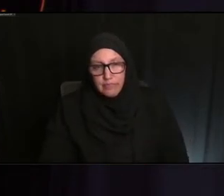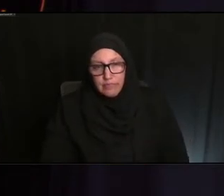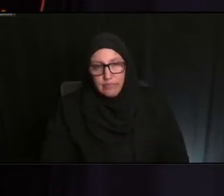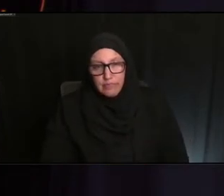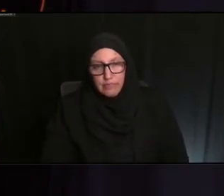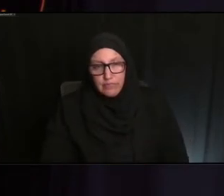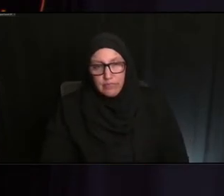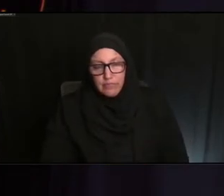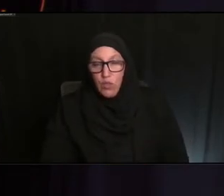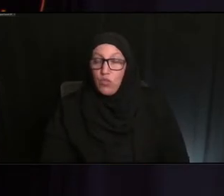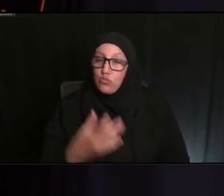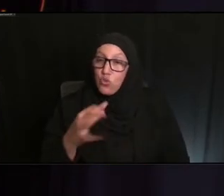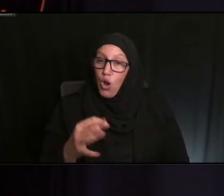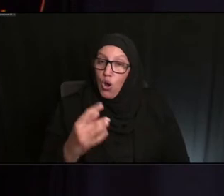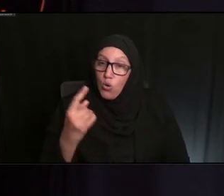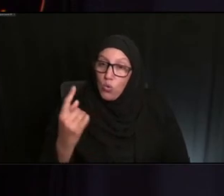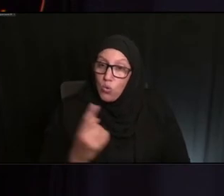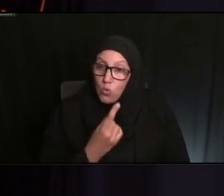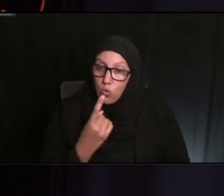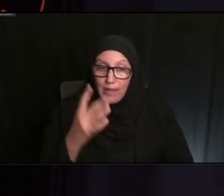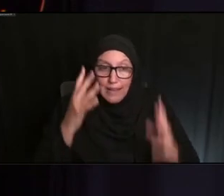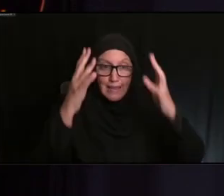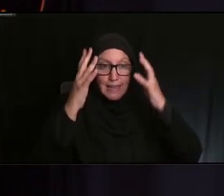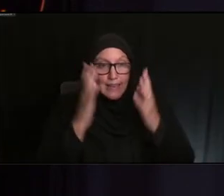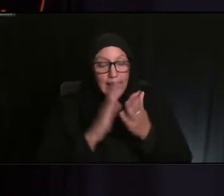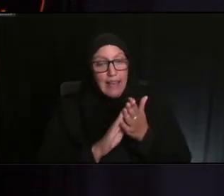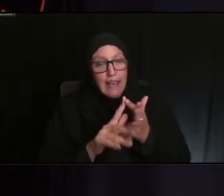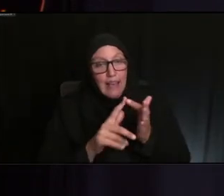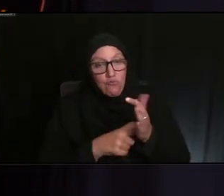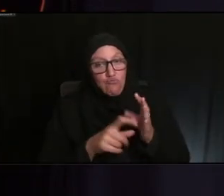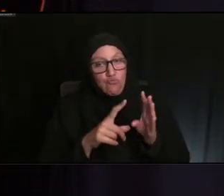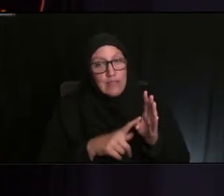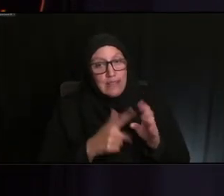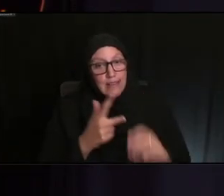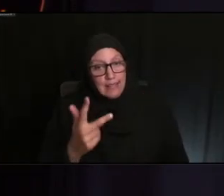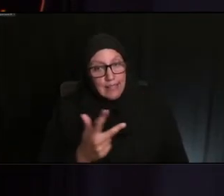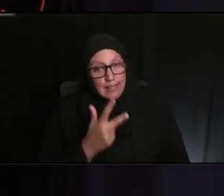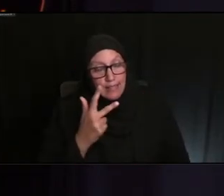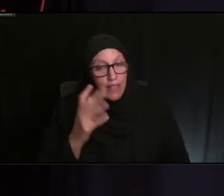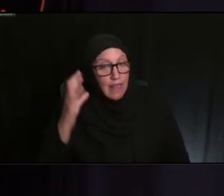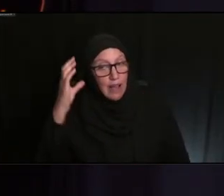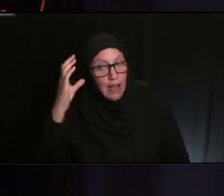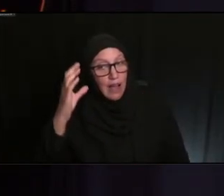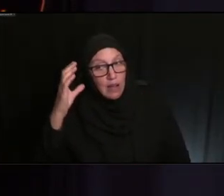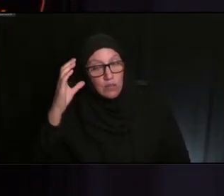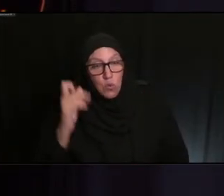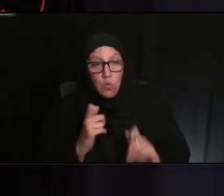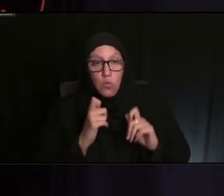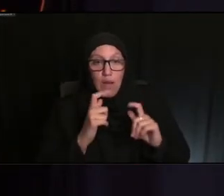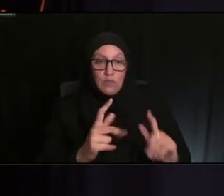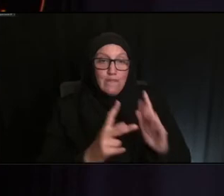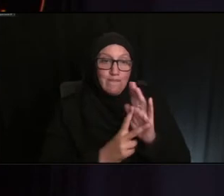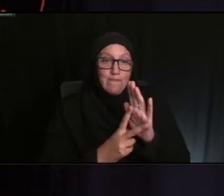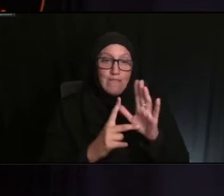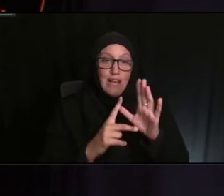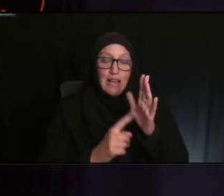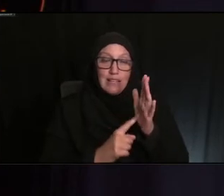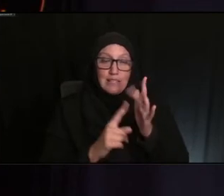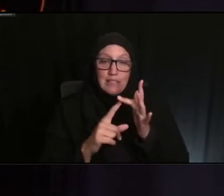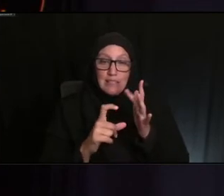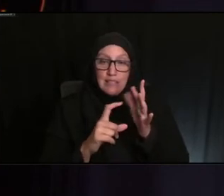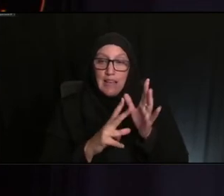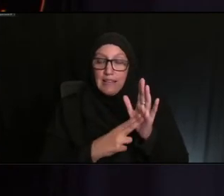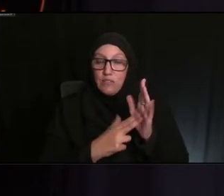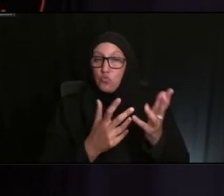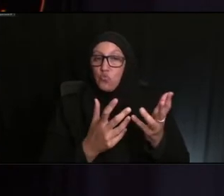Henry VIII. And the cardinal went to the cupboard, which was the Vatican, to get a fatwa that